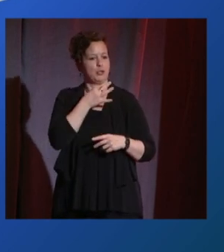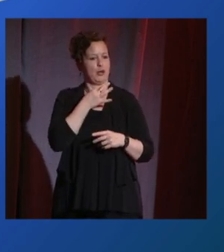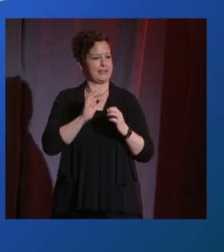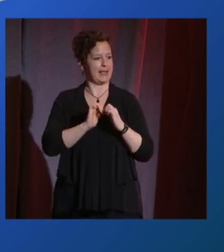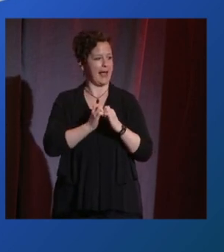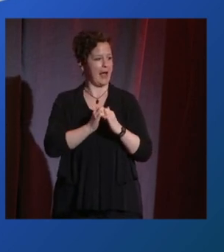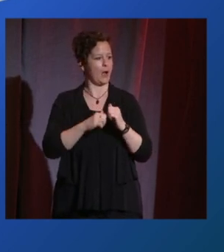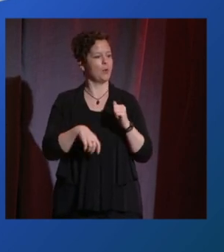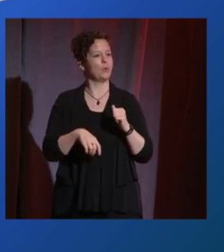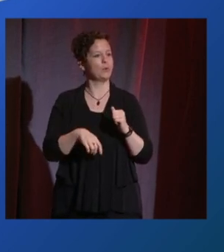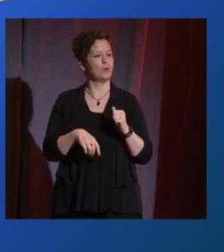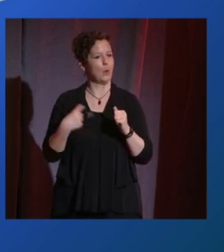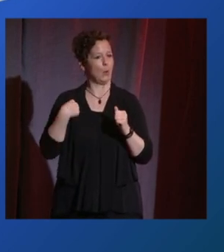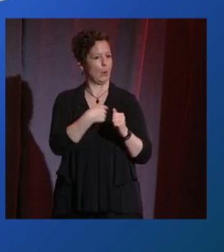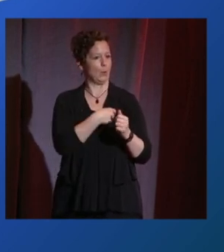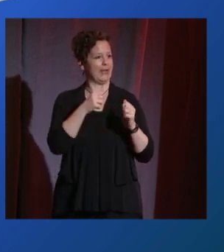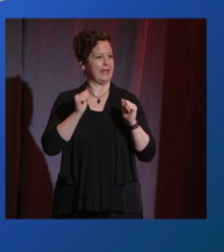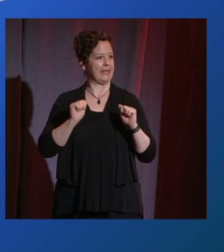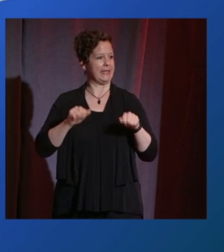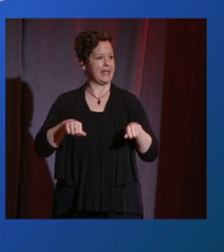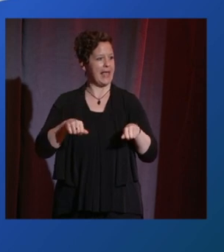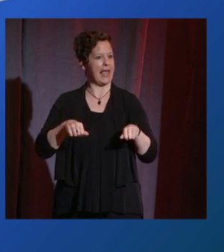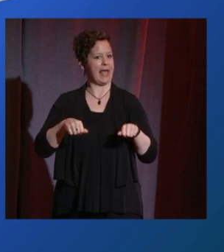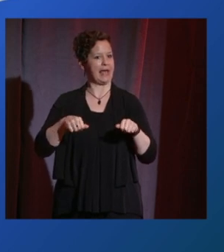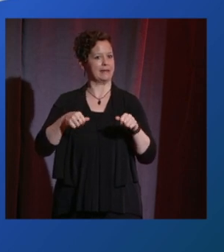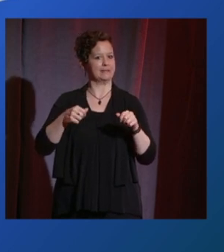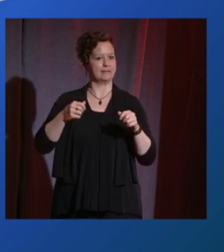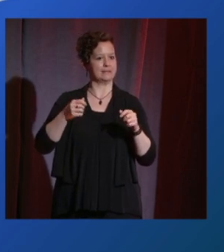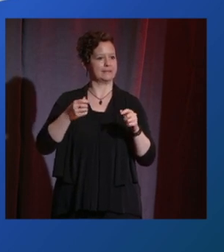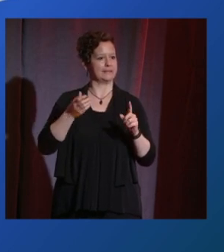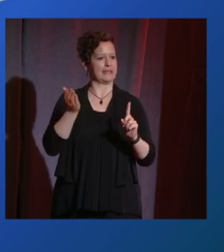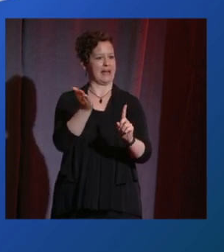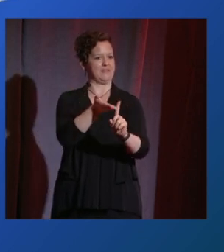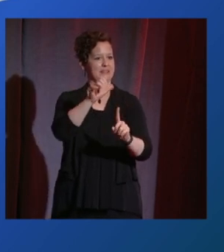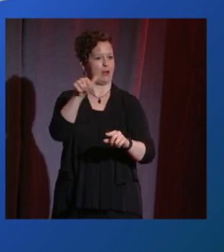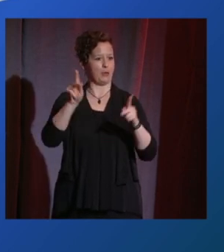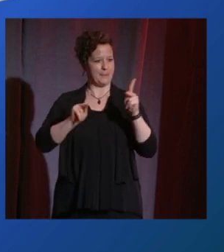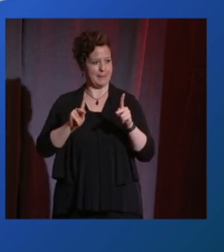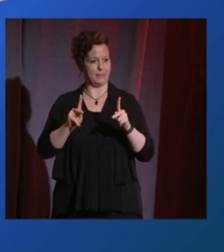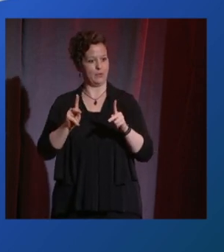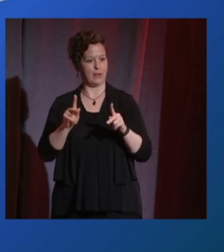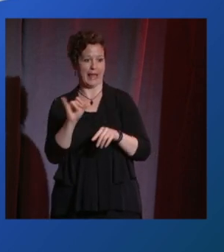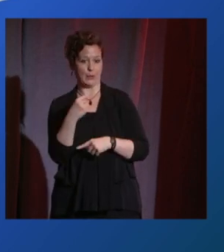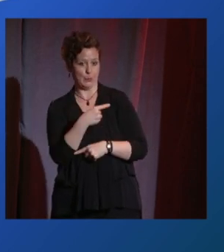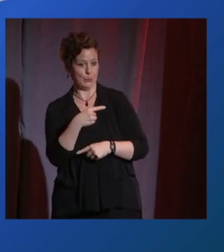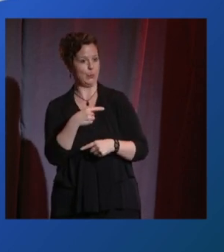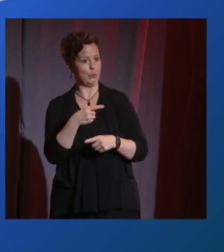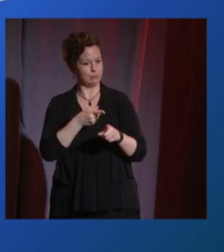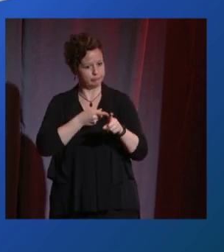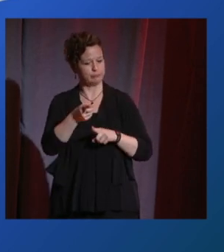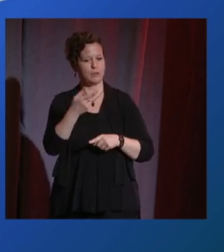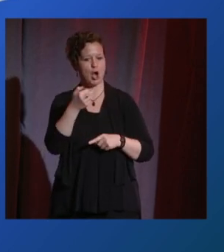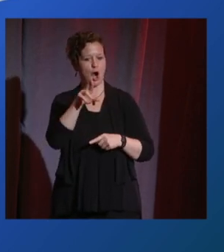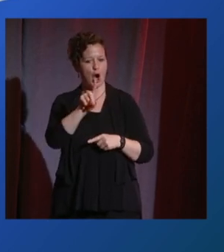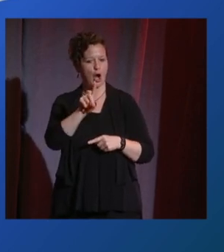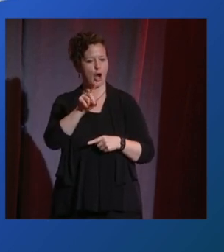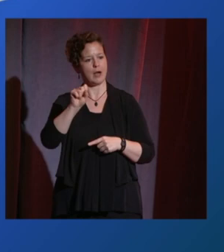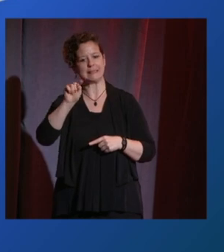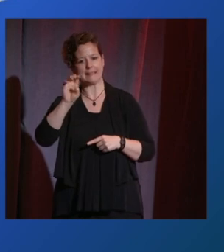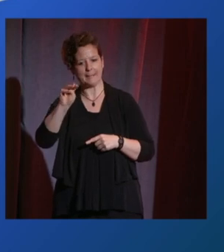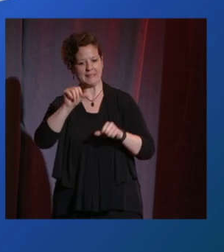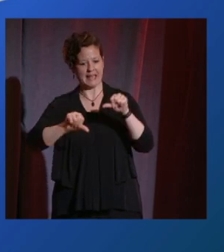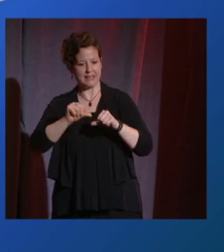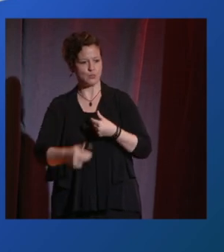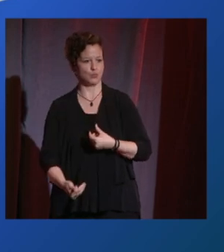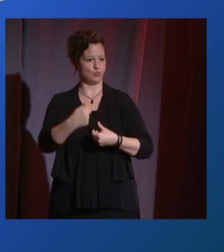and minds of others like you in the hard stem Sciences to to be a part of our geospatial